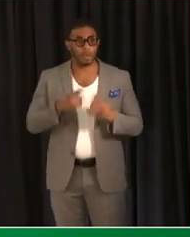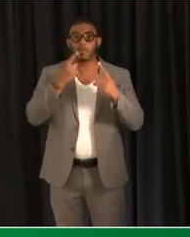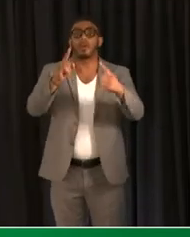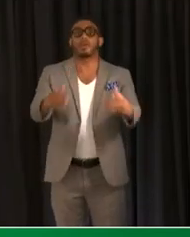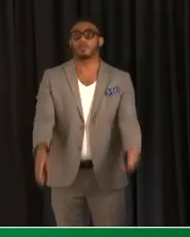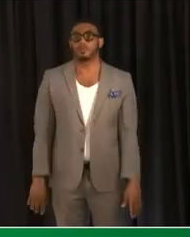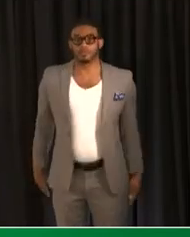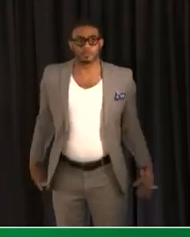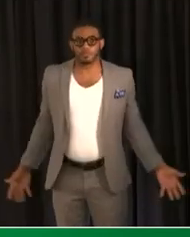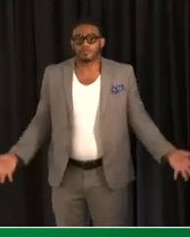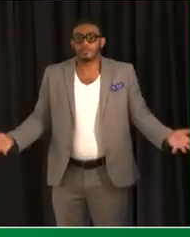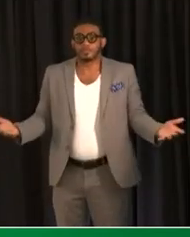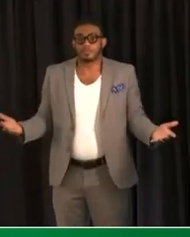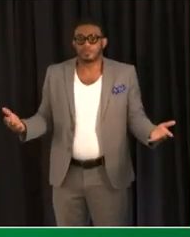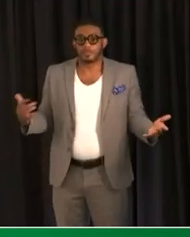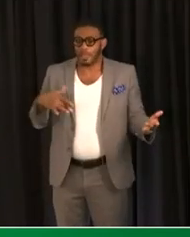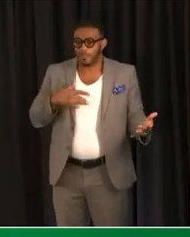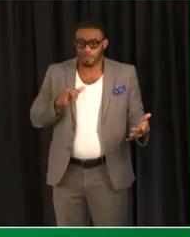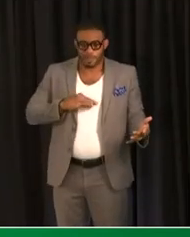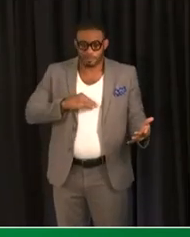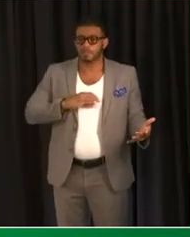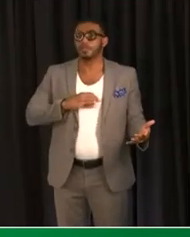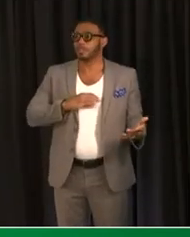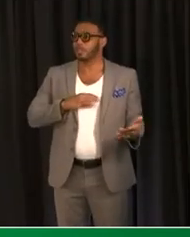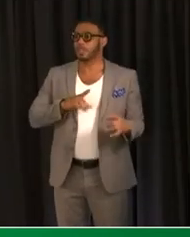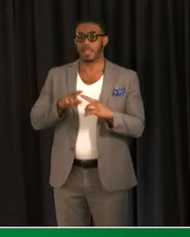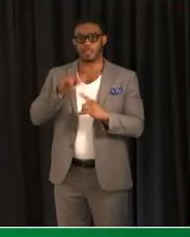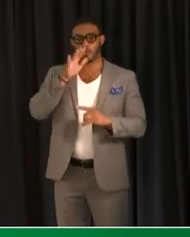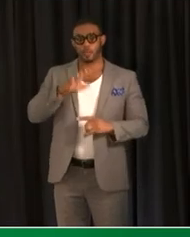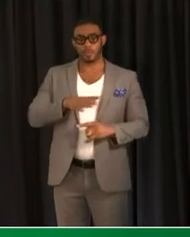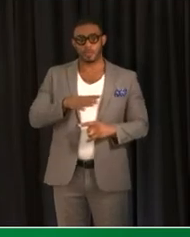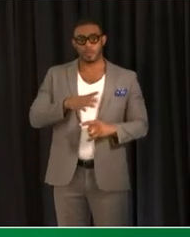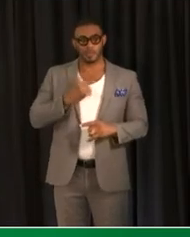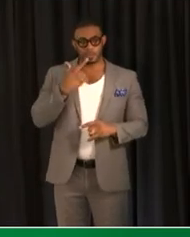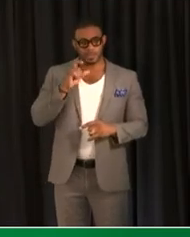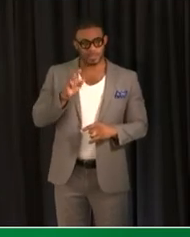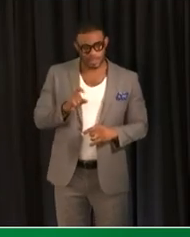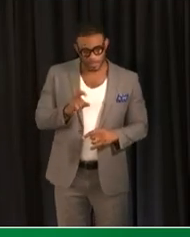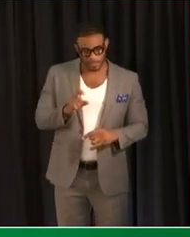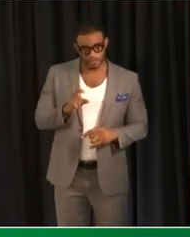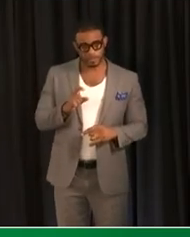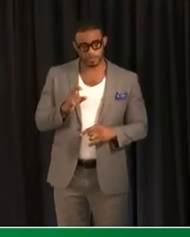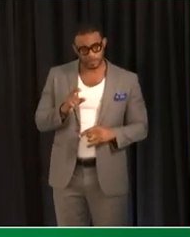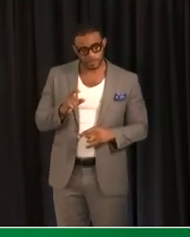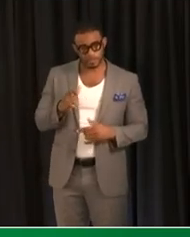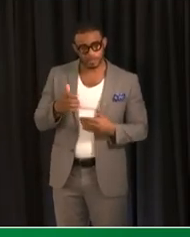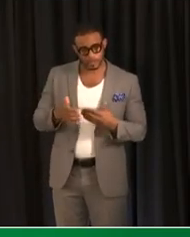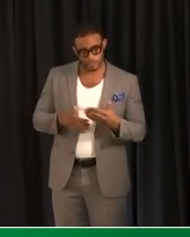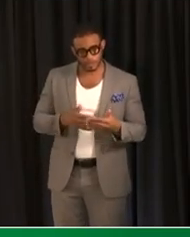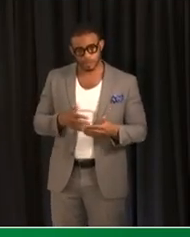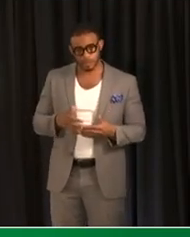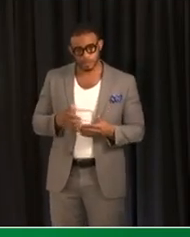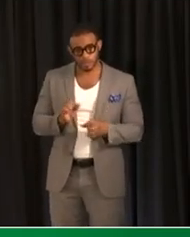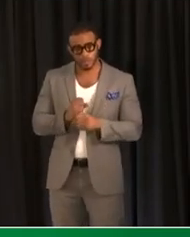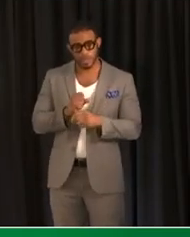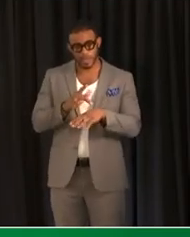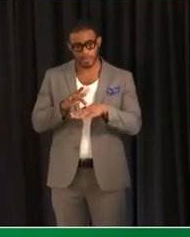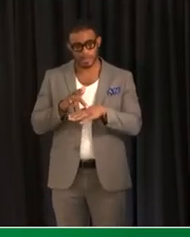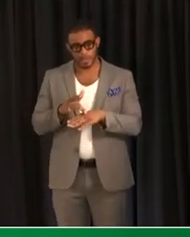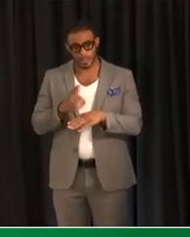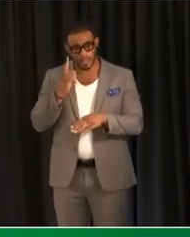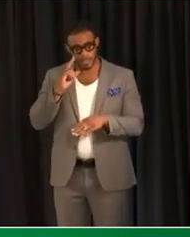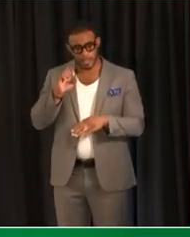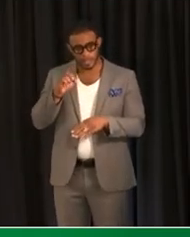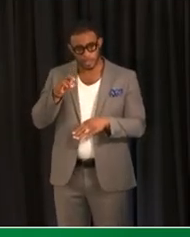it, but it worked. And so I feel like as women, we just have to, you know,